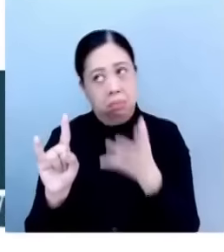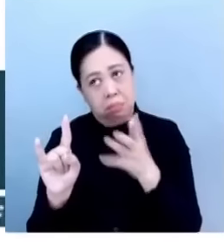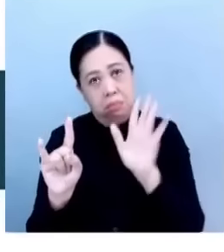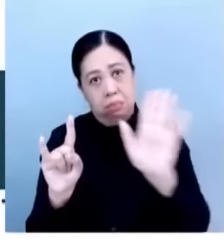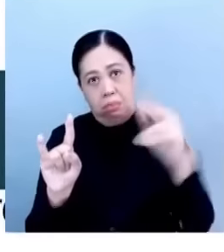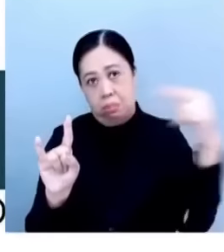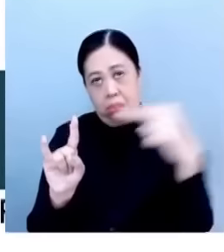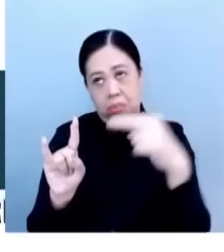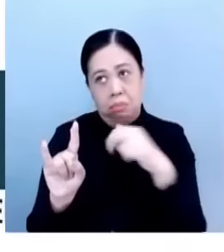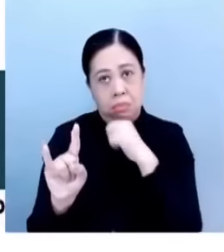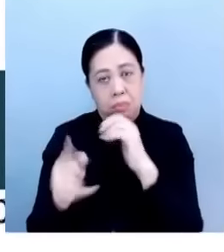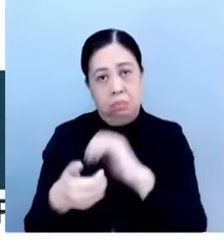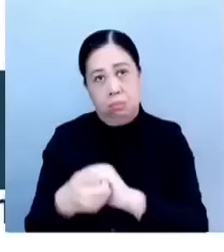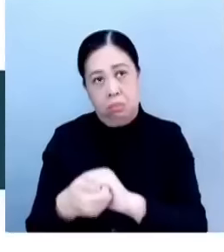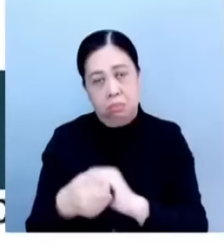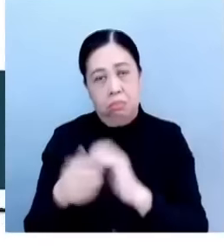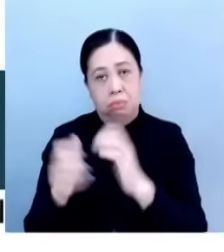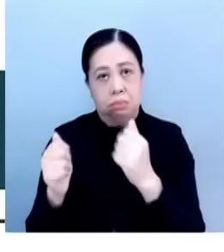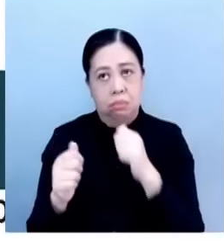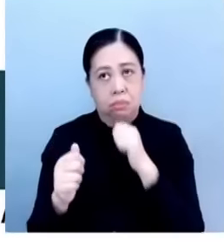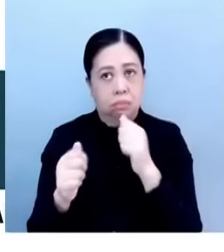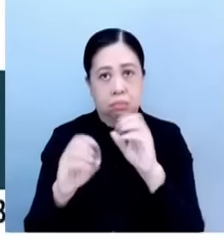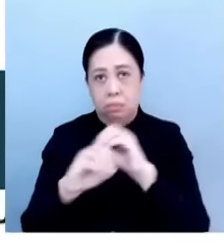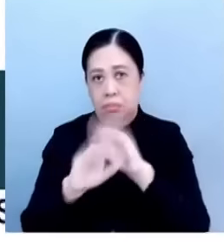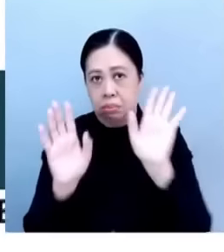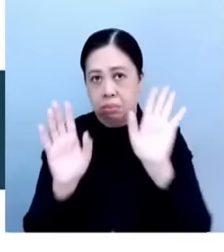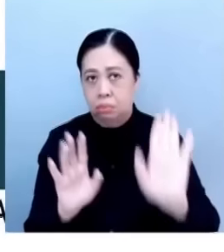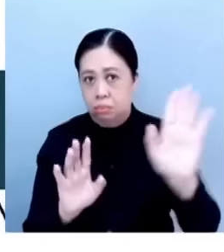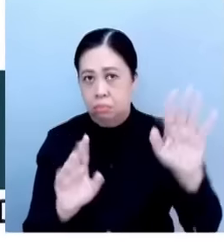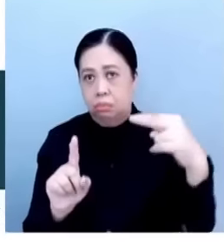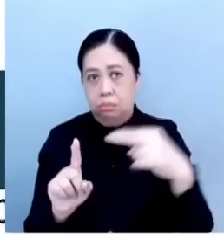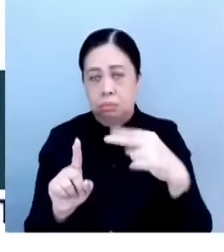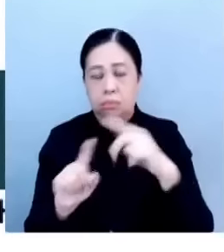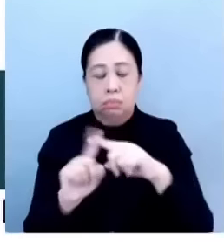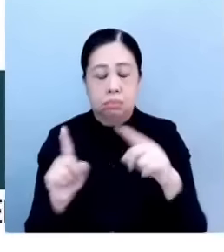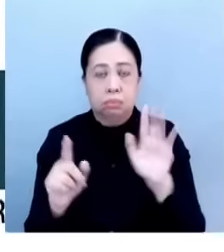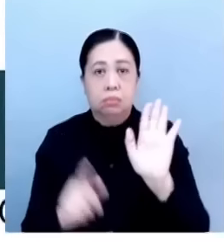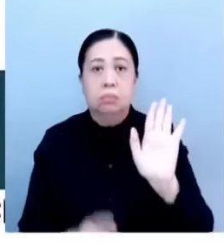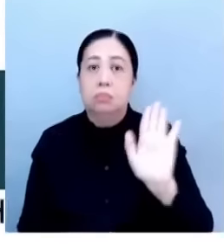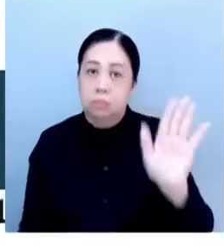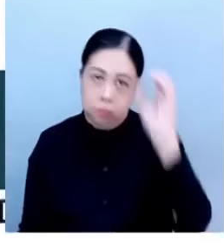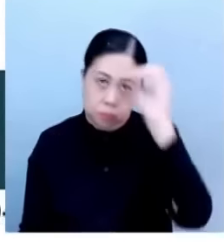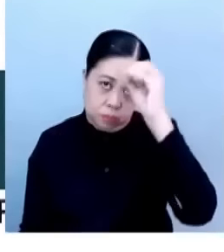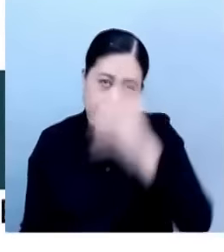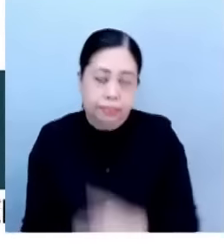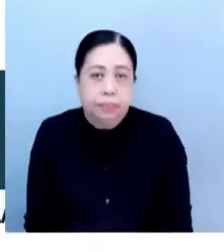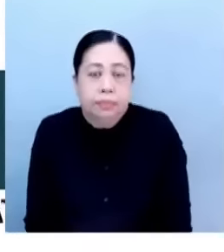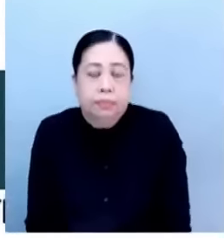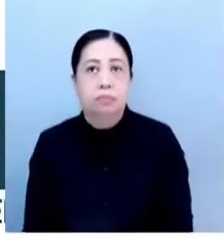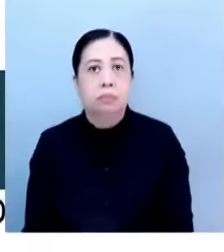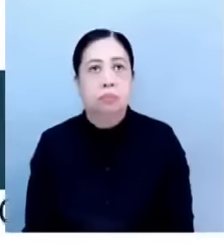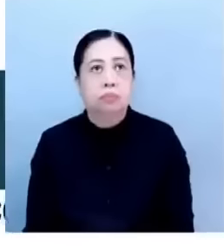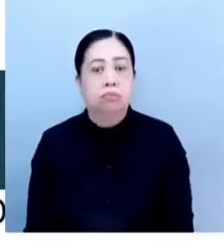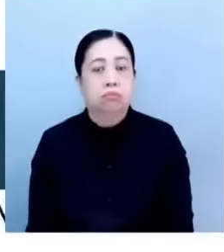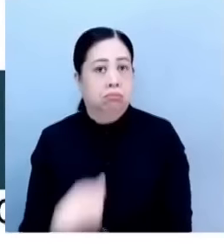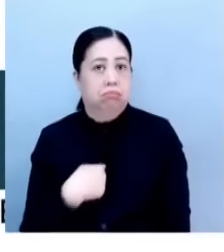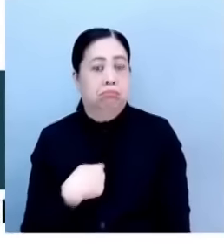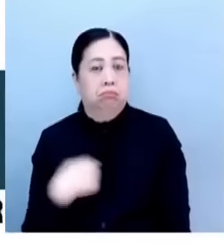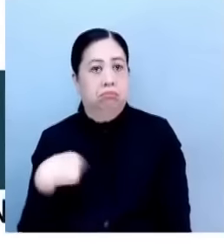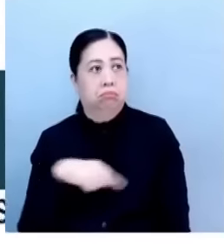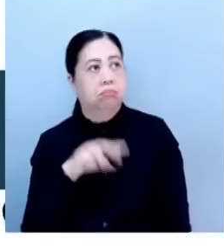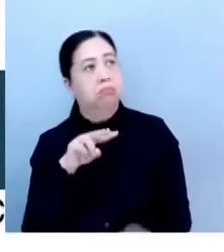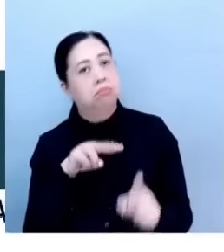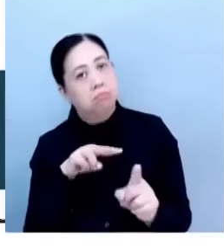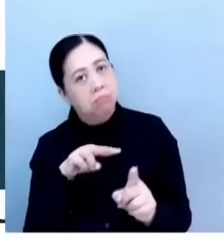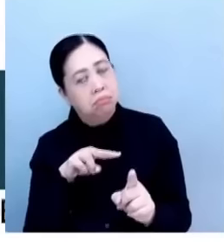enjoin. Probably the message was not clear, but that is his opinion. But the way we see it, we have